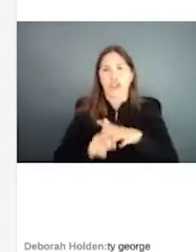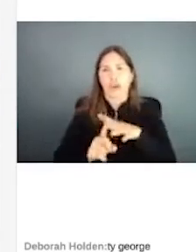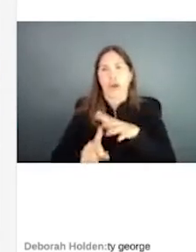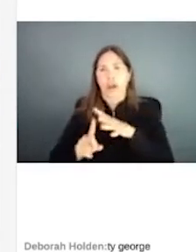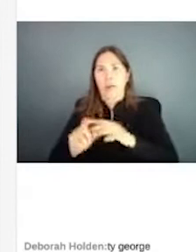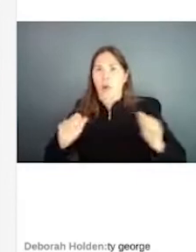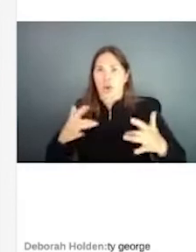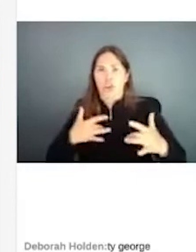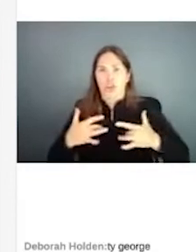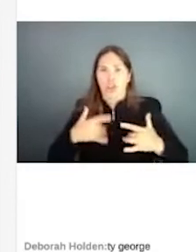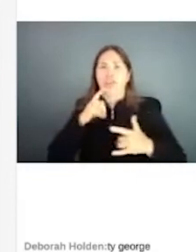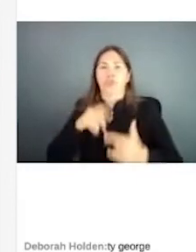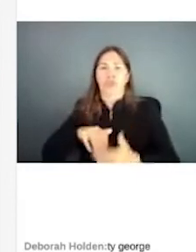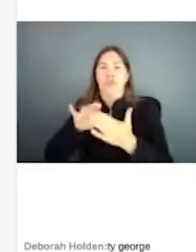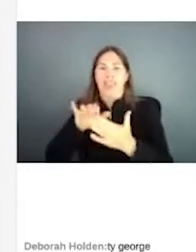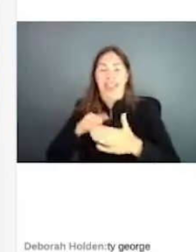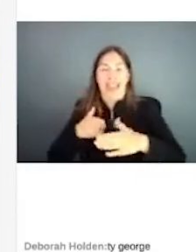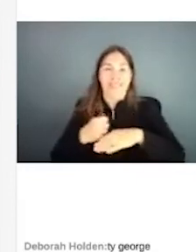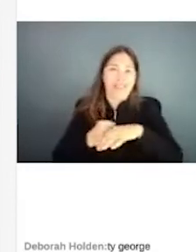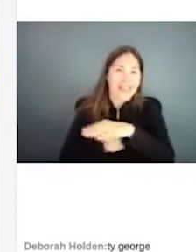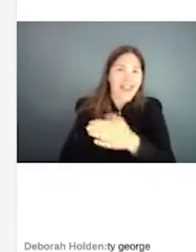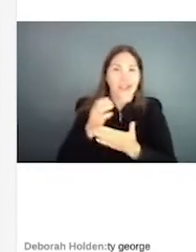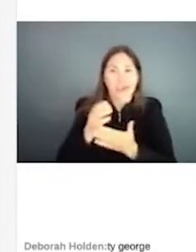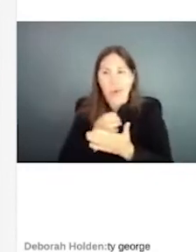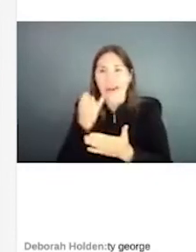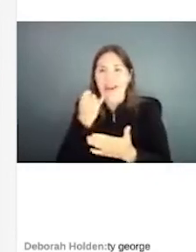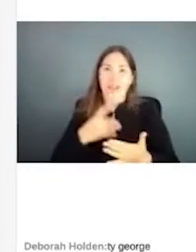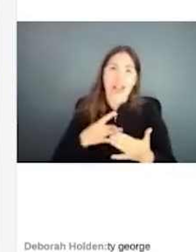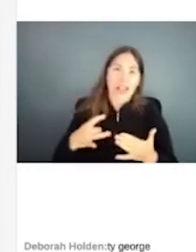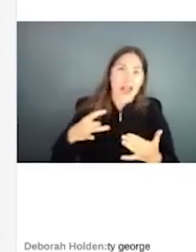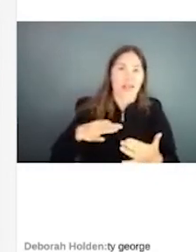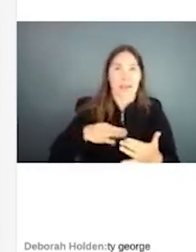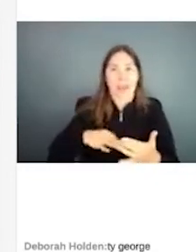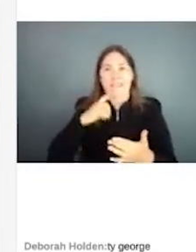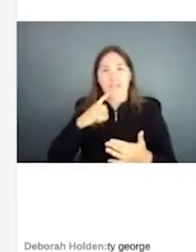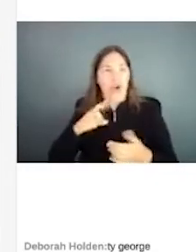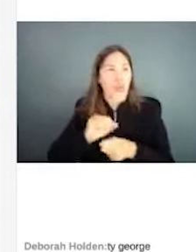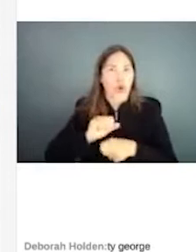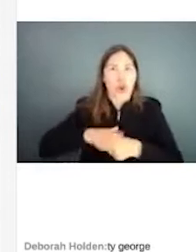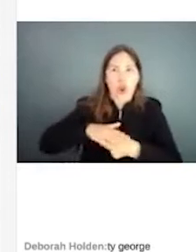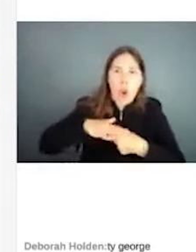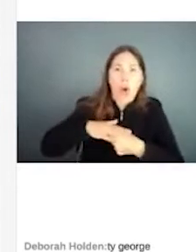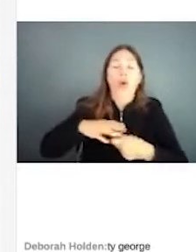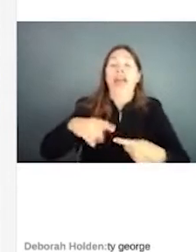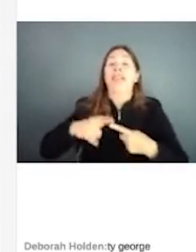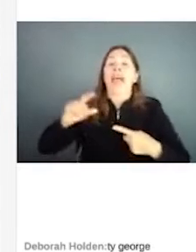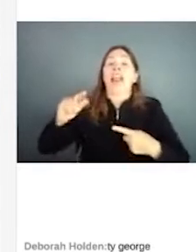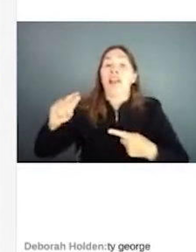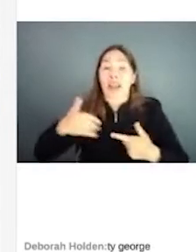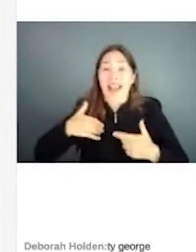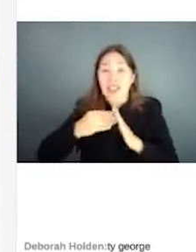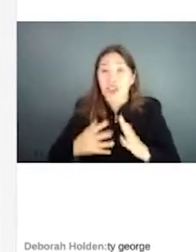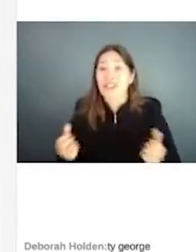past, right? You can have a foundational course if you feel like it benefits you locally, and then you can eventually have students take as